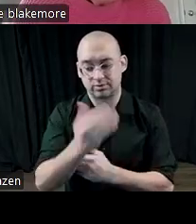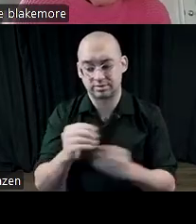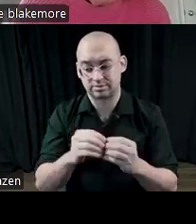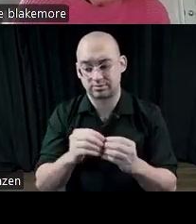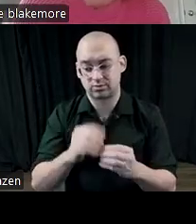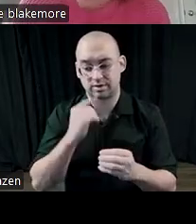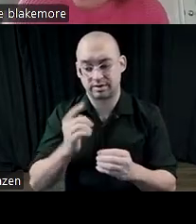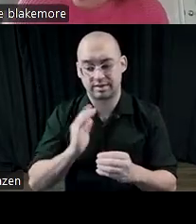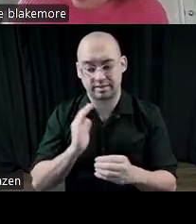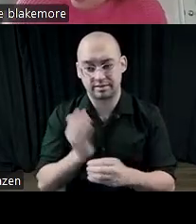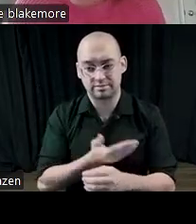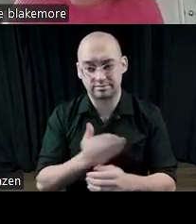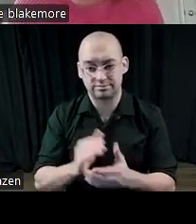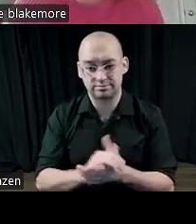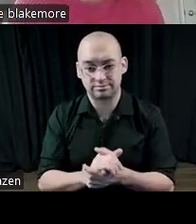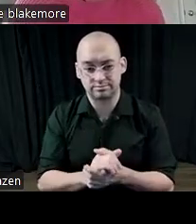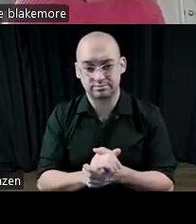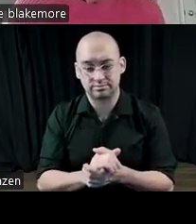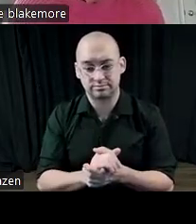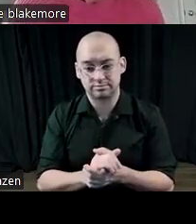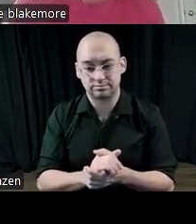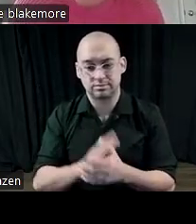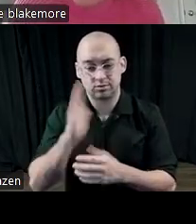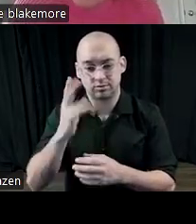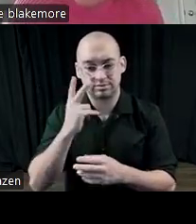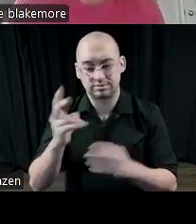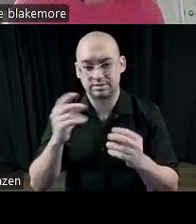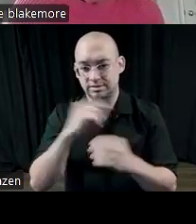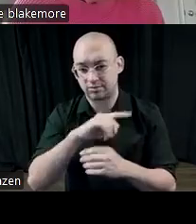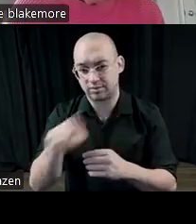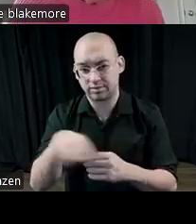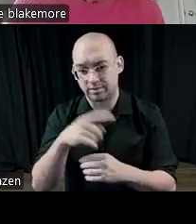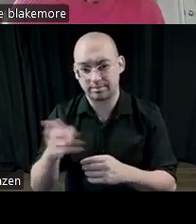always a lot happening there. So we will see all of you back at